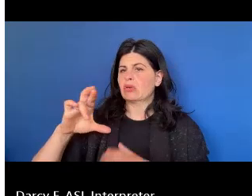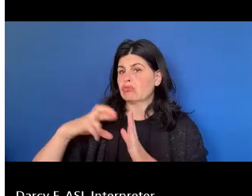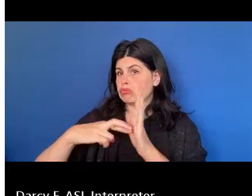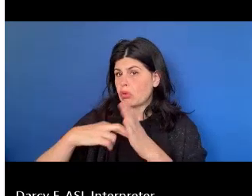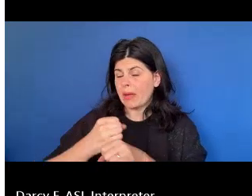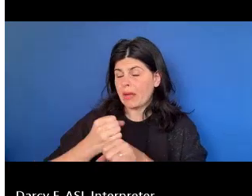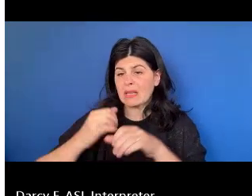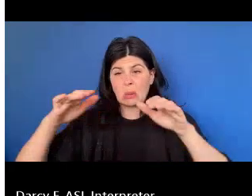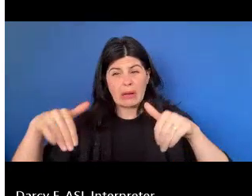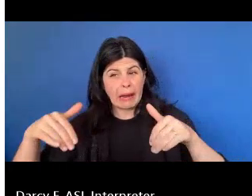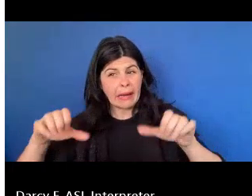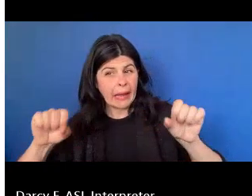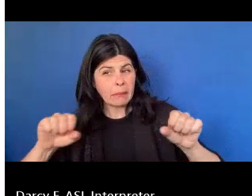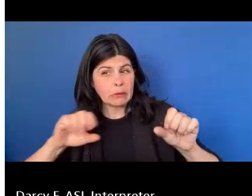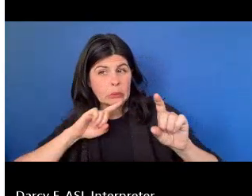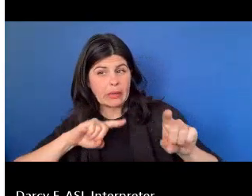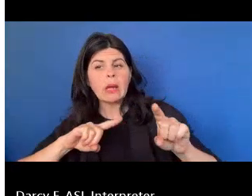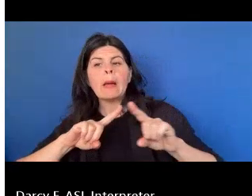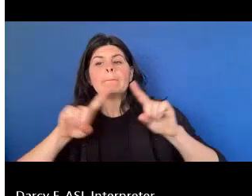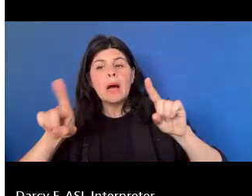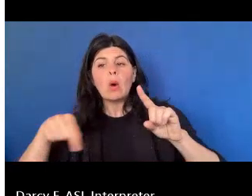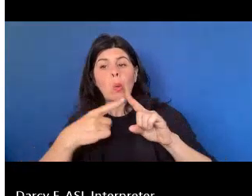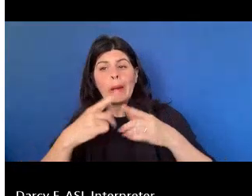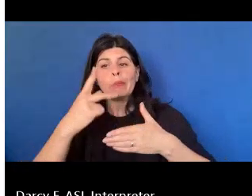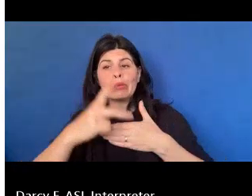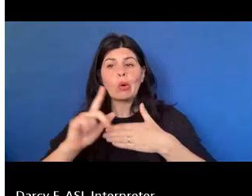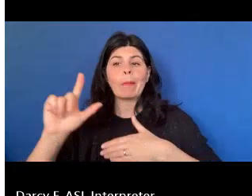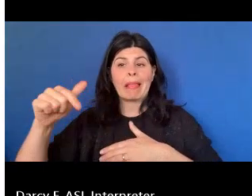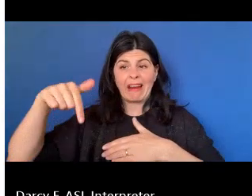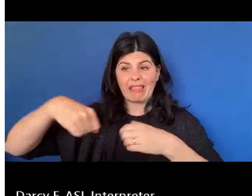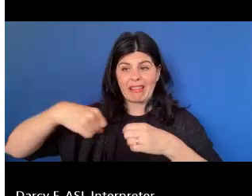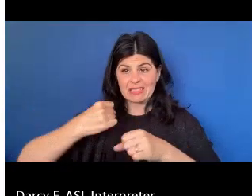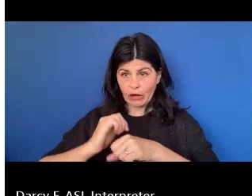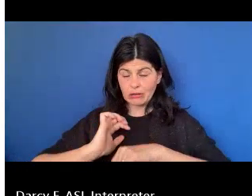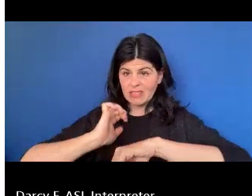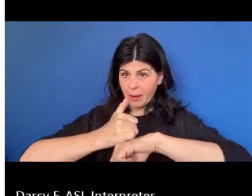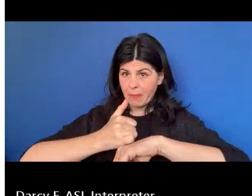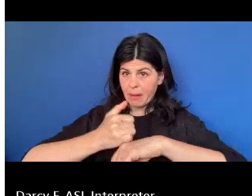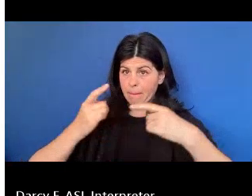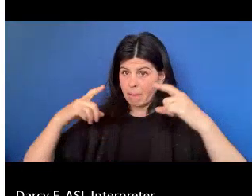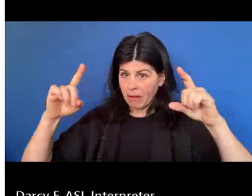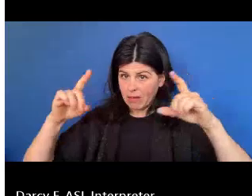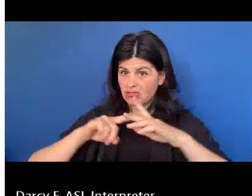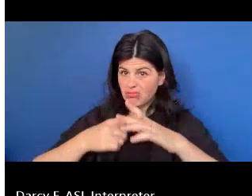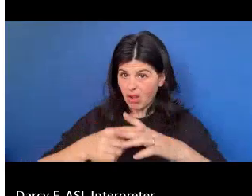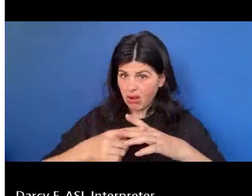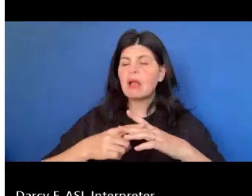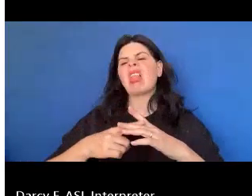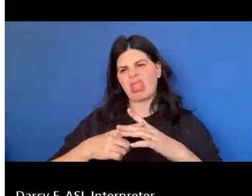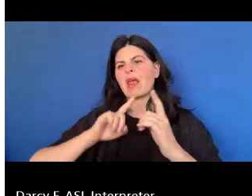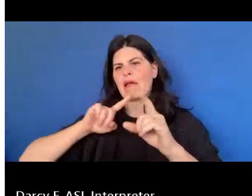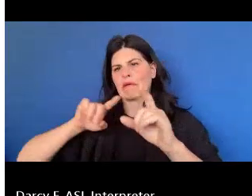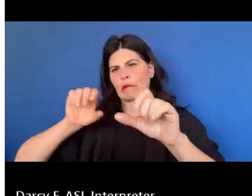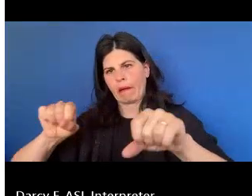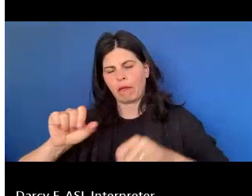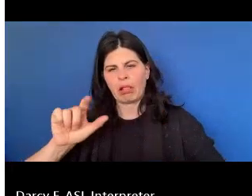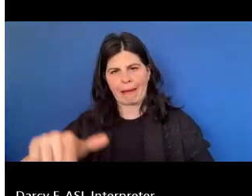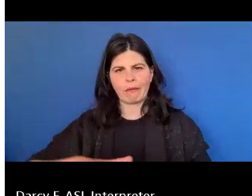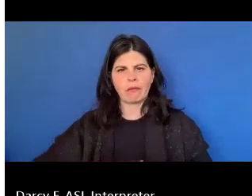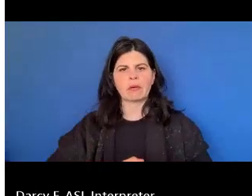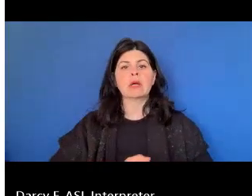provide some of that information when the program is established later this year. On the right side of the slide, we wanted to provide a little bit of